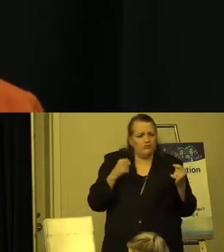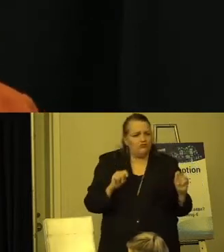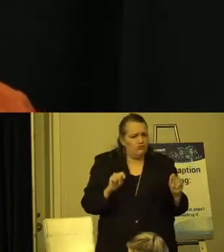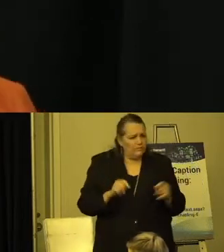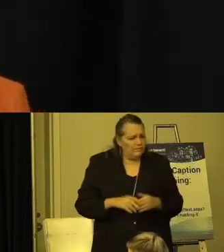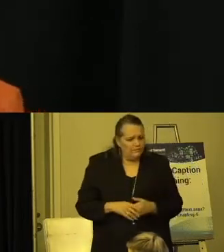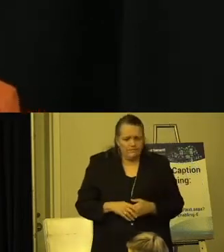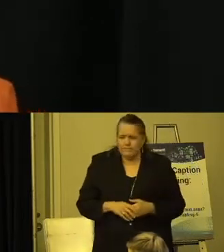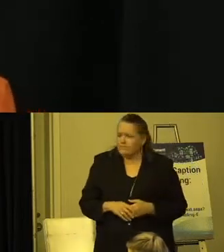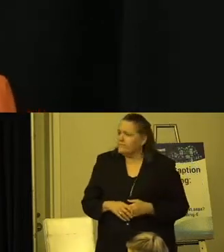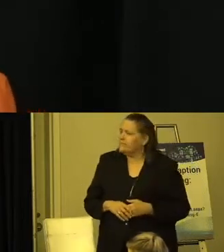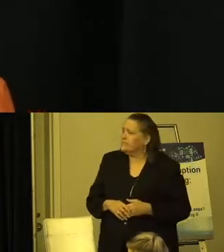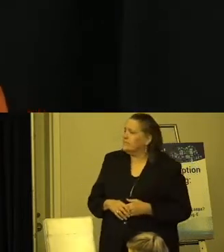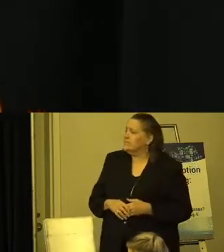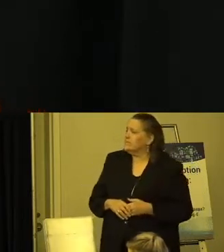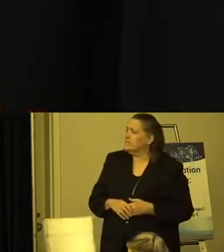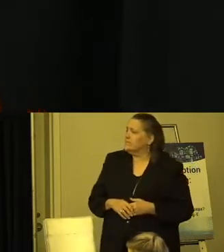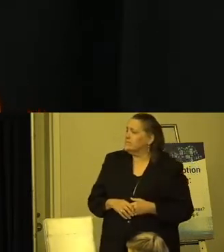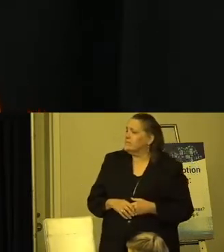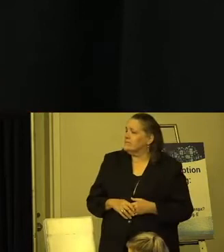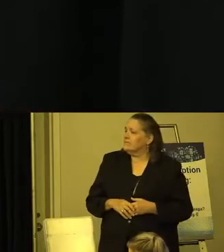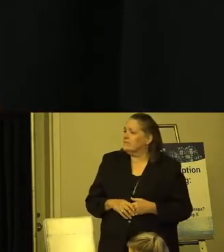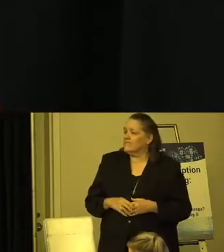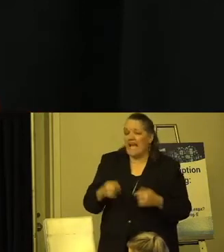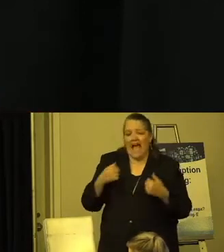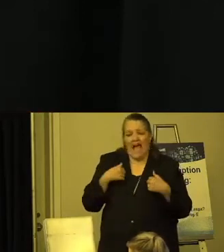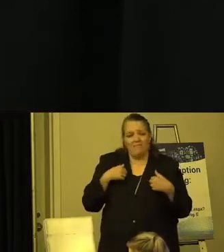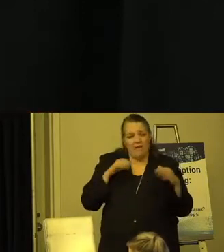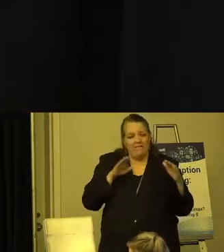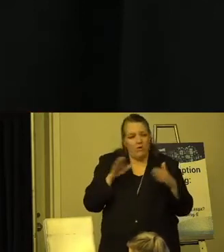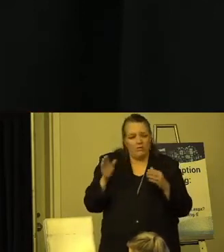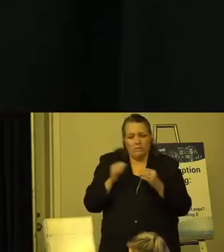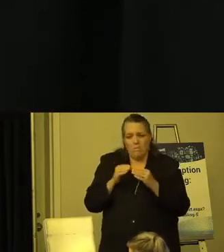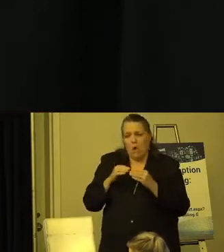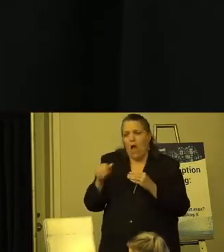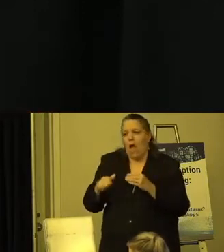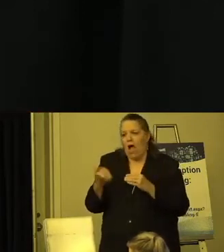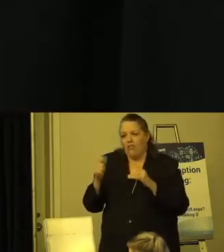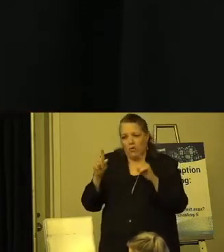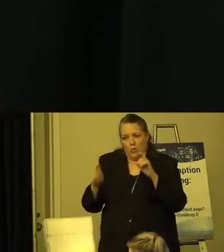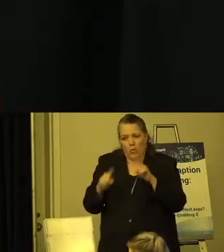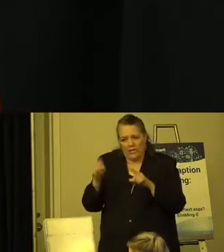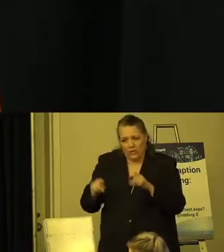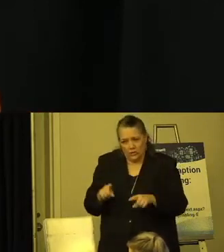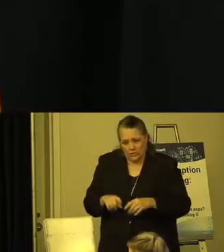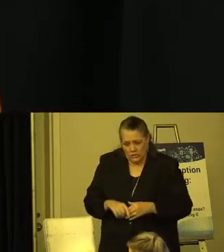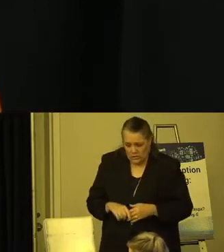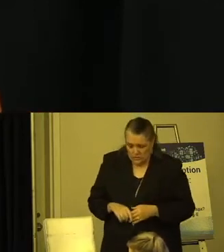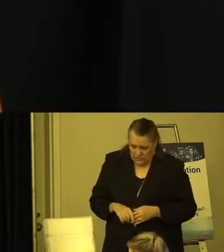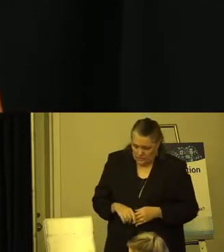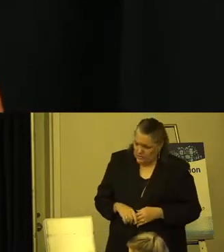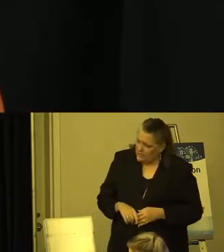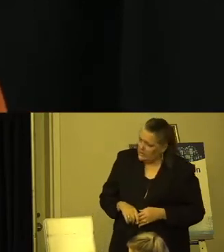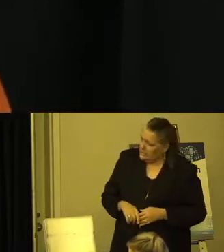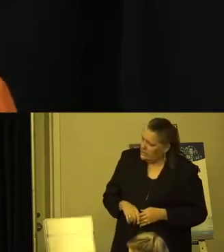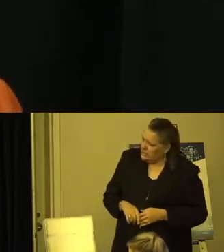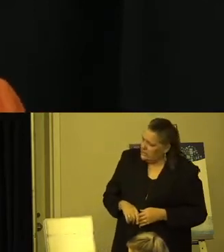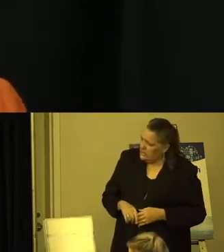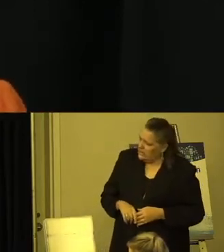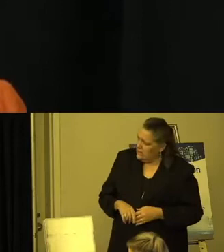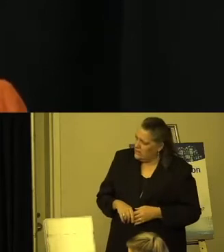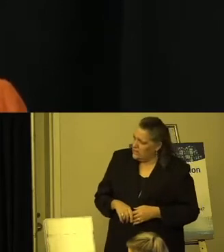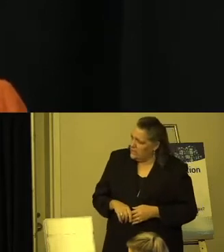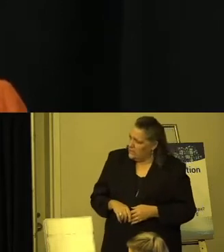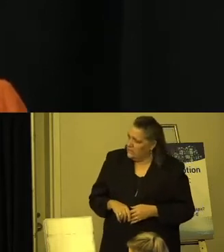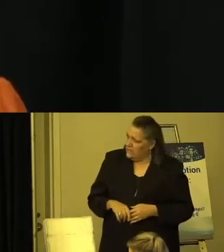for myself, my attention has been turning more and more to other kinds of questions, such as when I